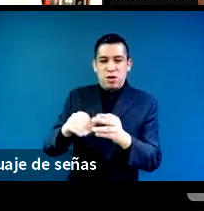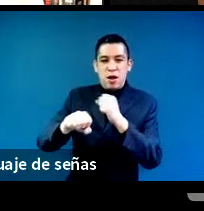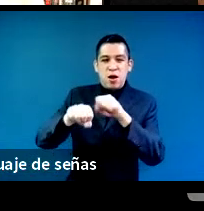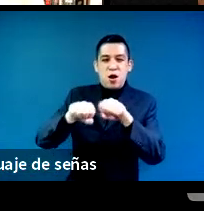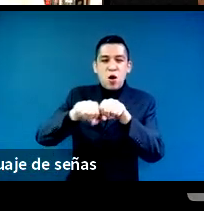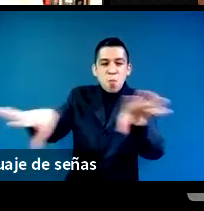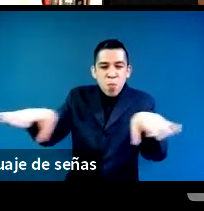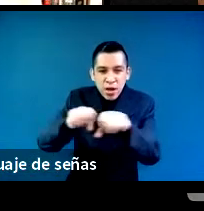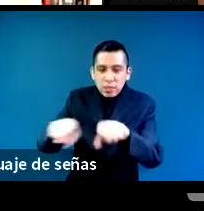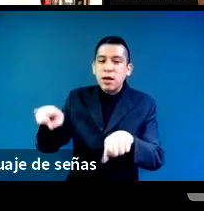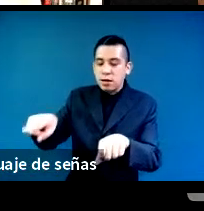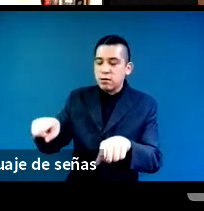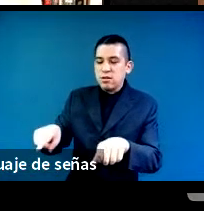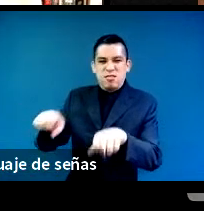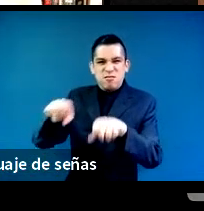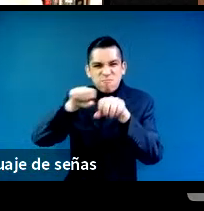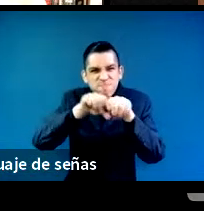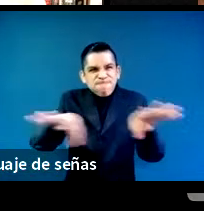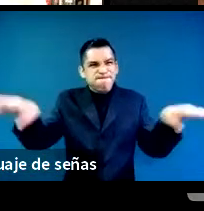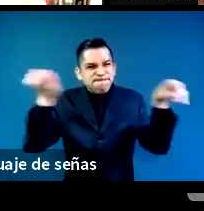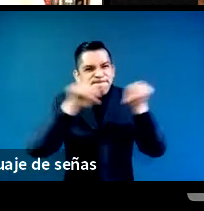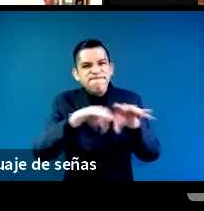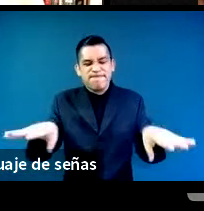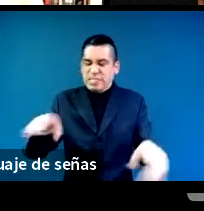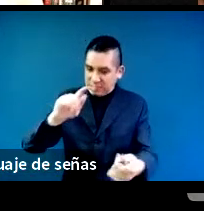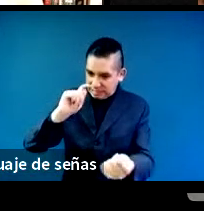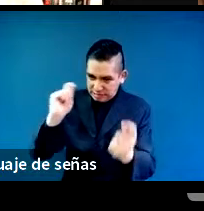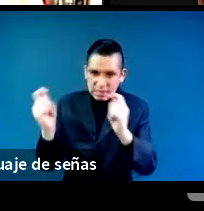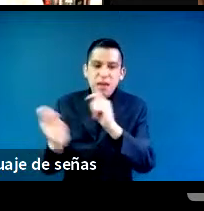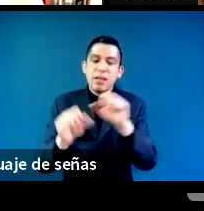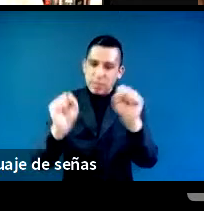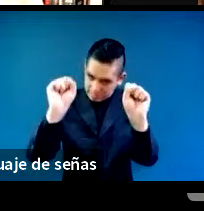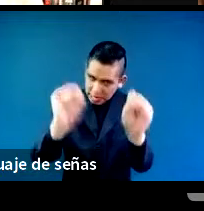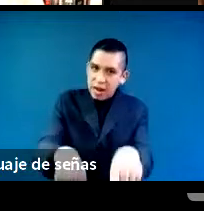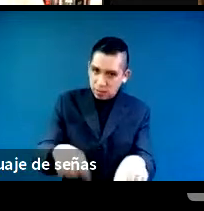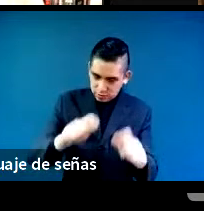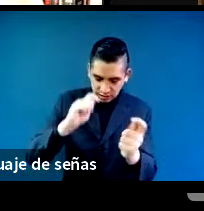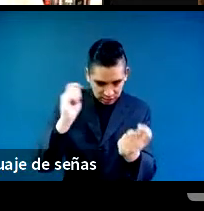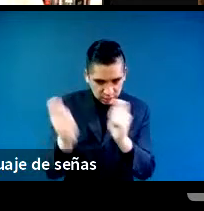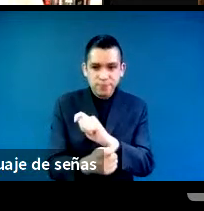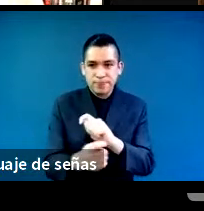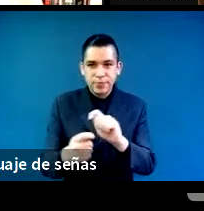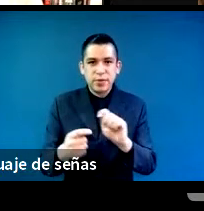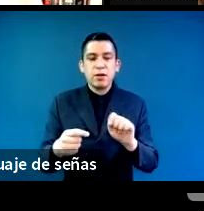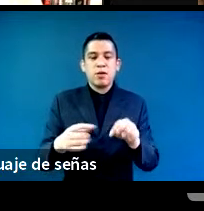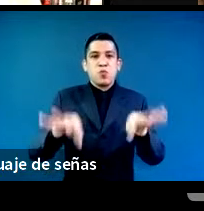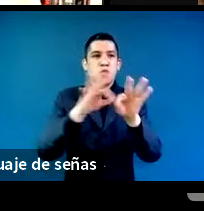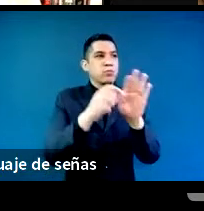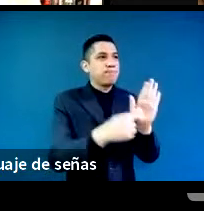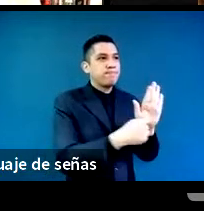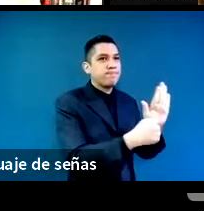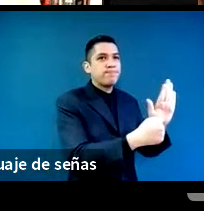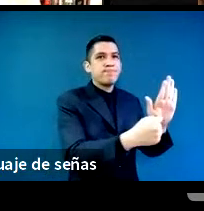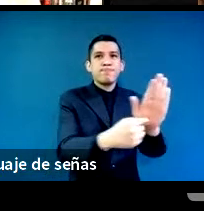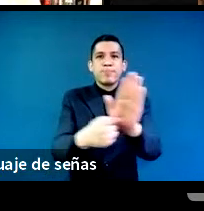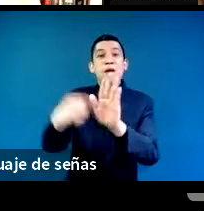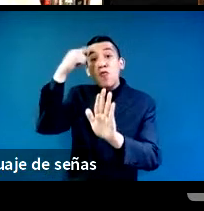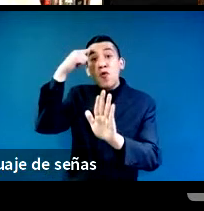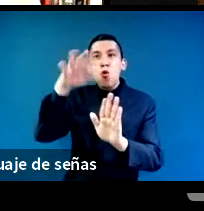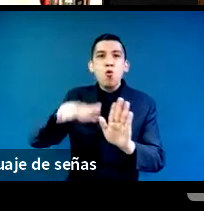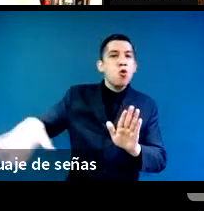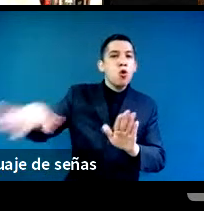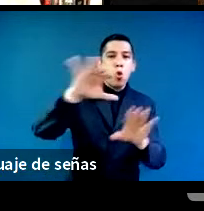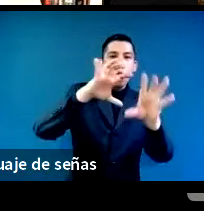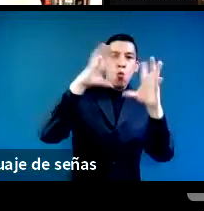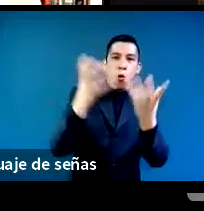different message with those who actually have a voice in the public arena. In that sense, I would like to start with you, Sarah